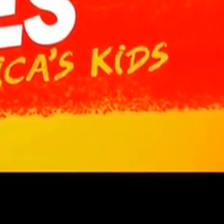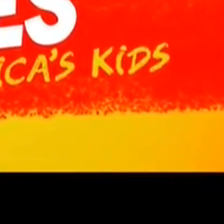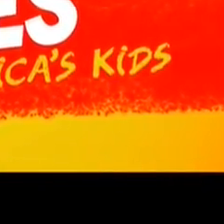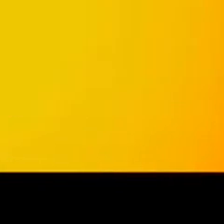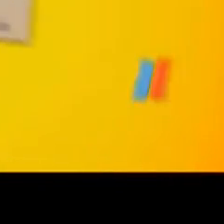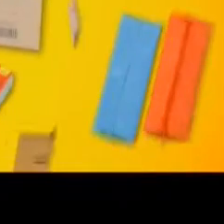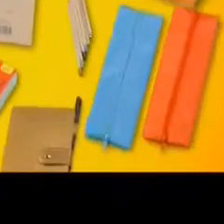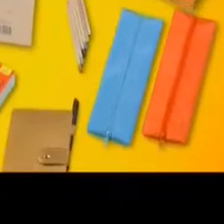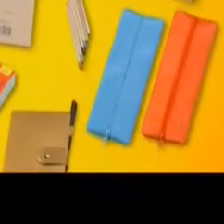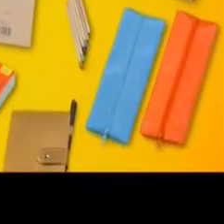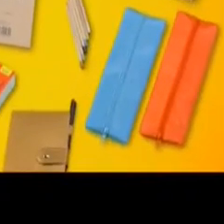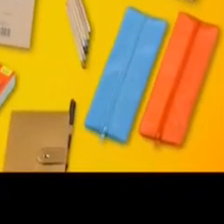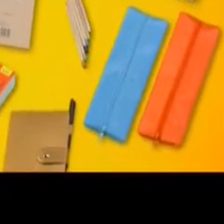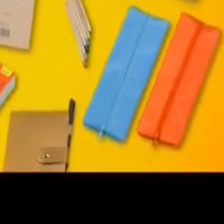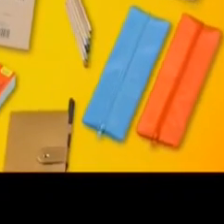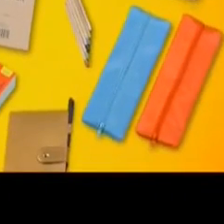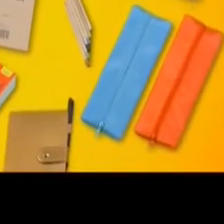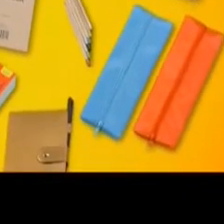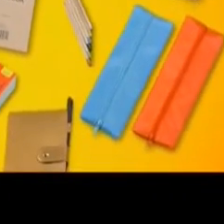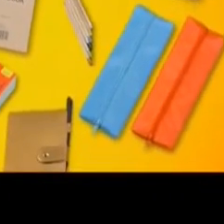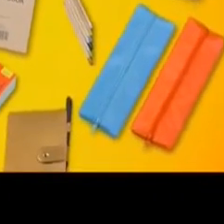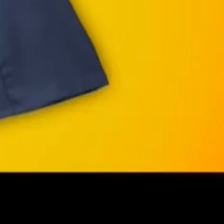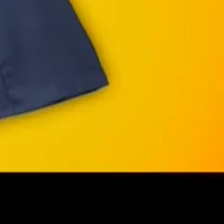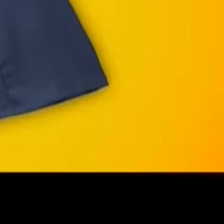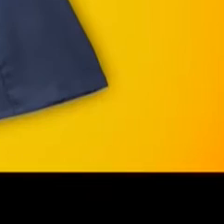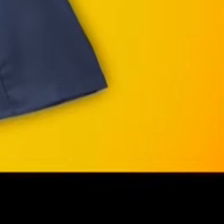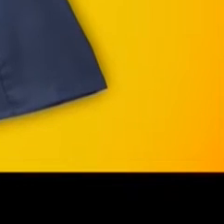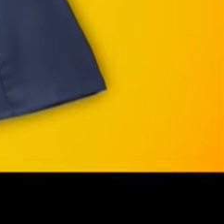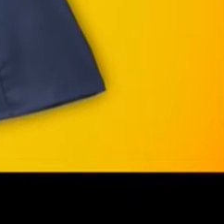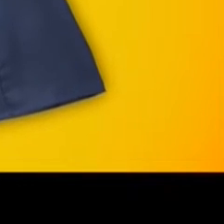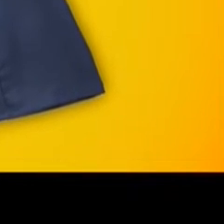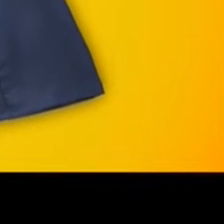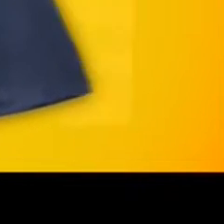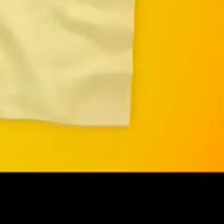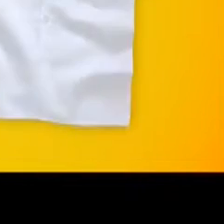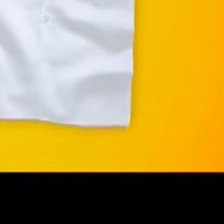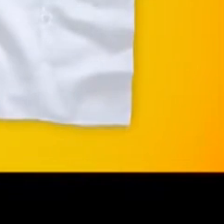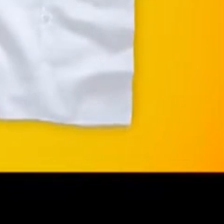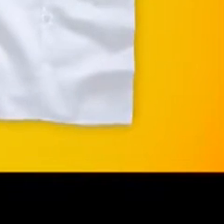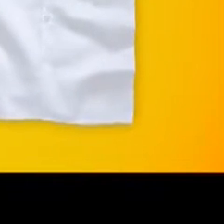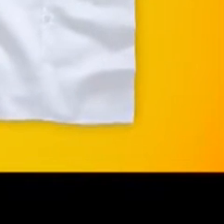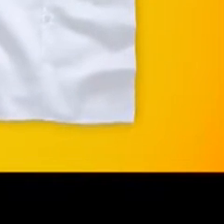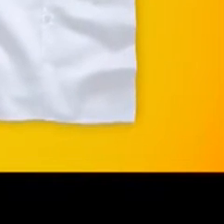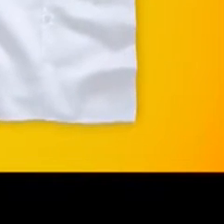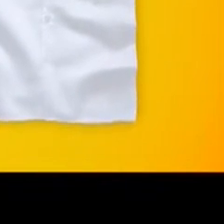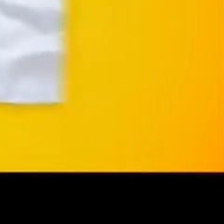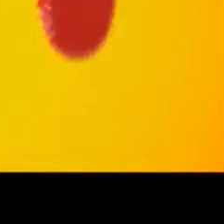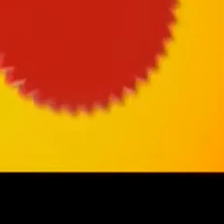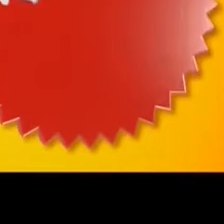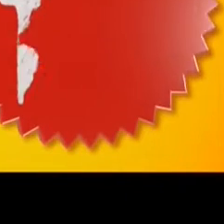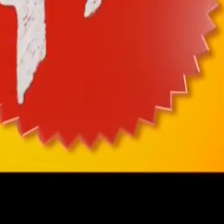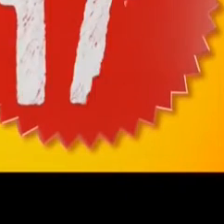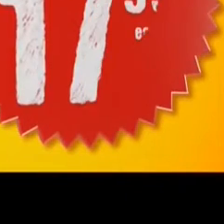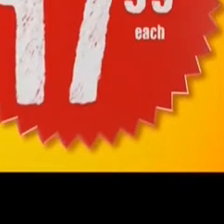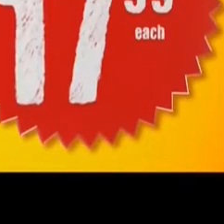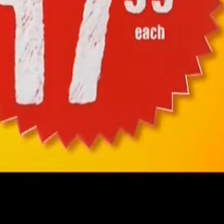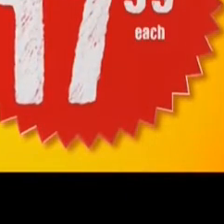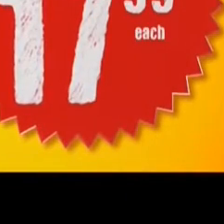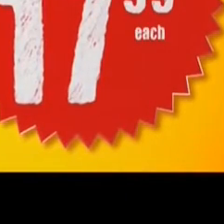lowest prices on everything kids need for school. Our skirts and our short sleeve glad neck shirts are